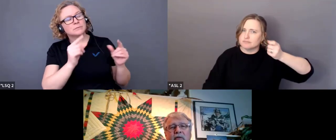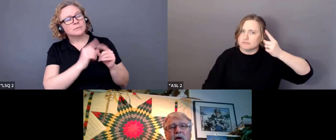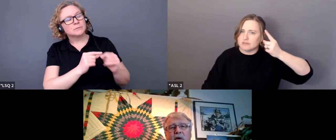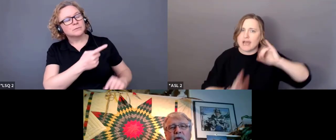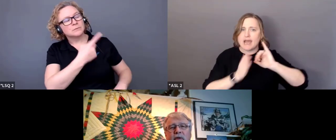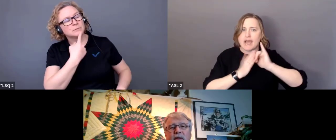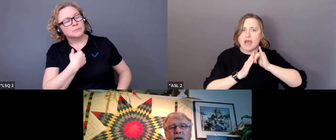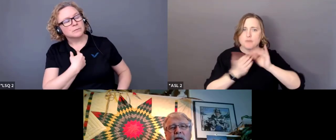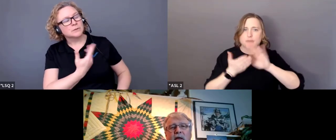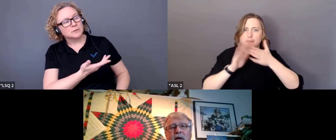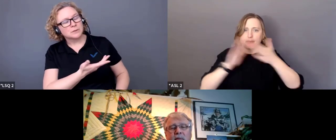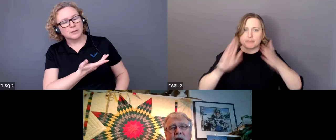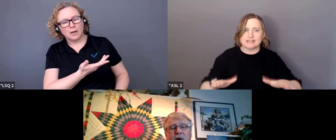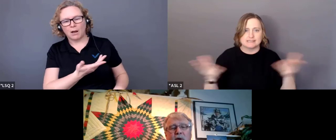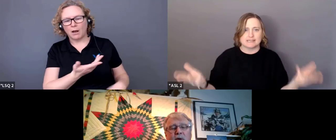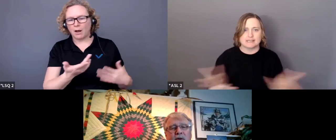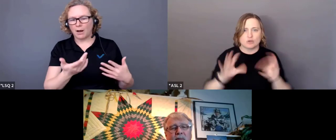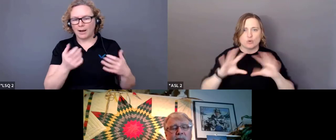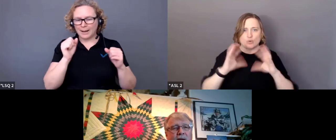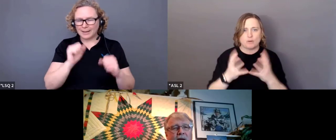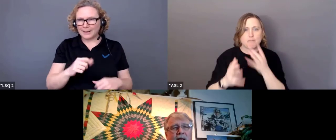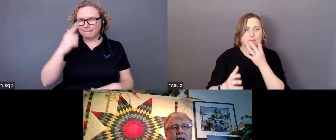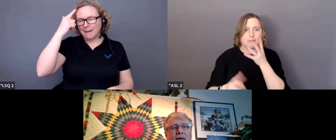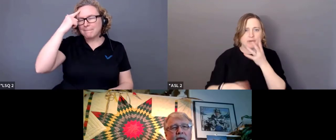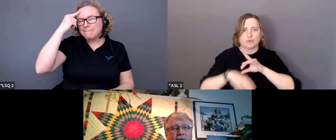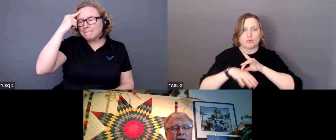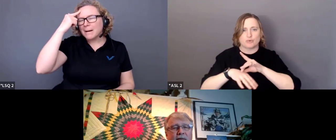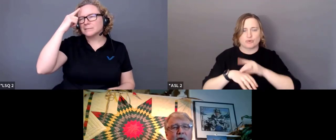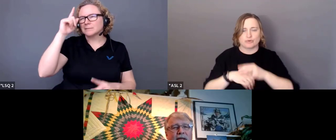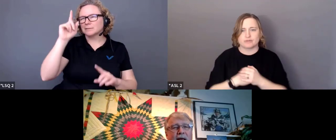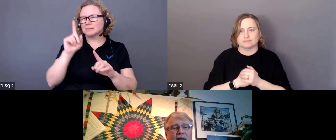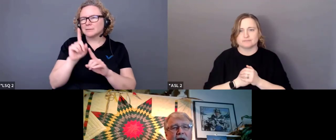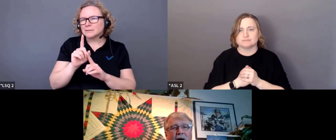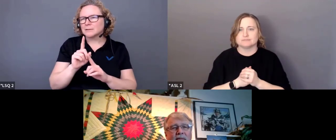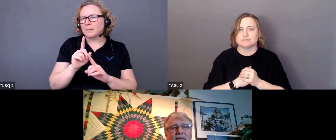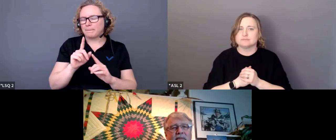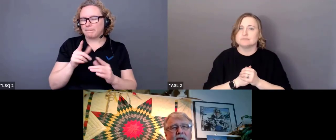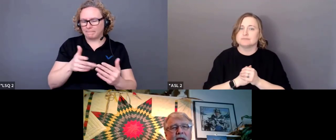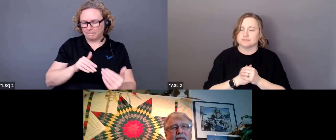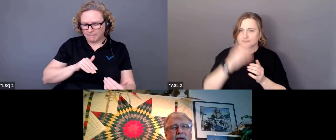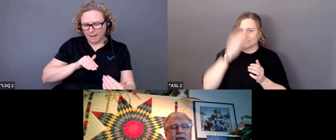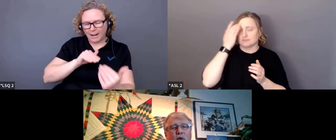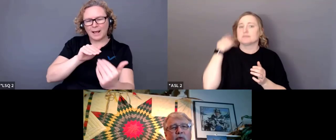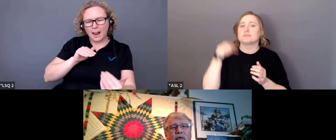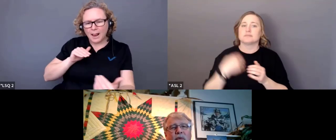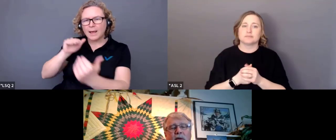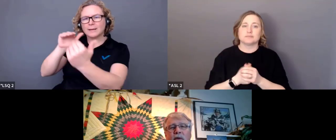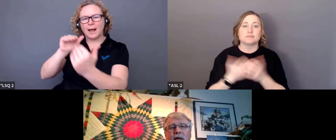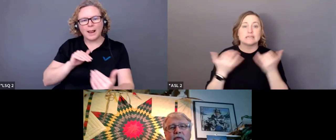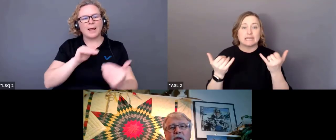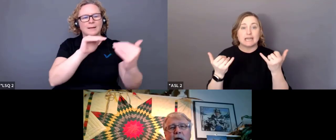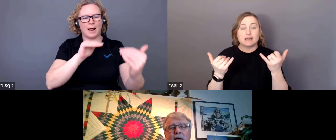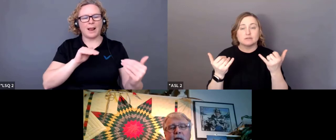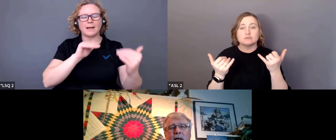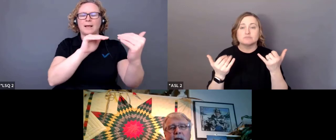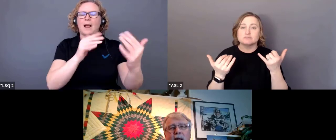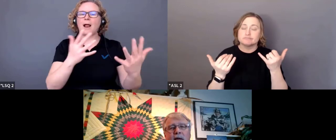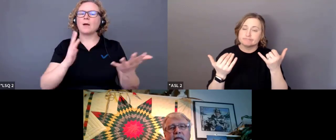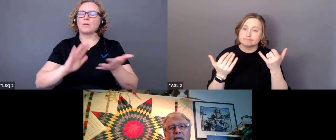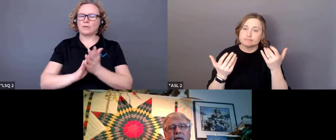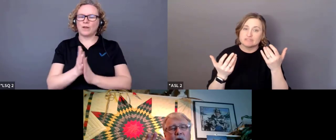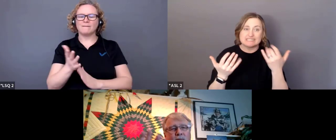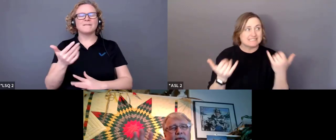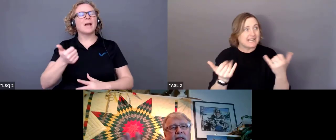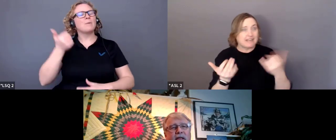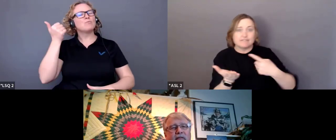have peace on earth, on Mother Earth." So I leave you with that thought as a close to what we have shared,